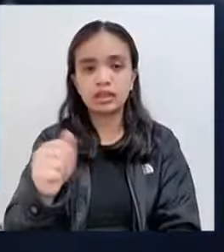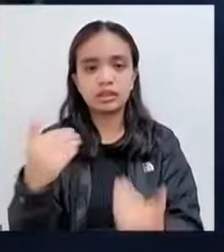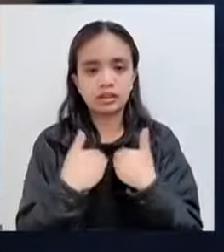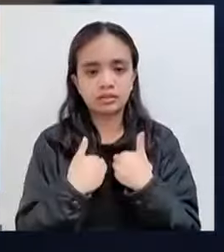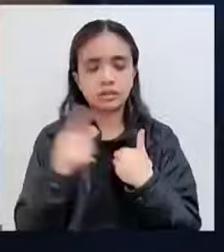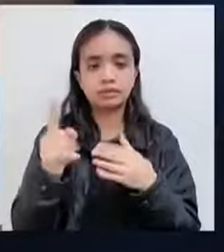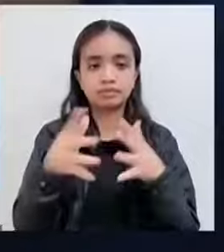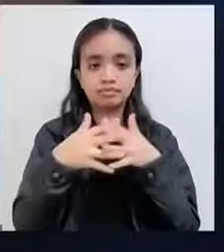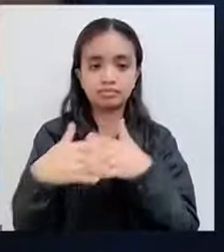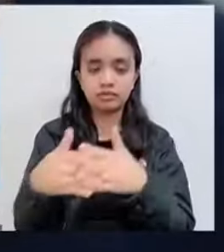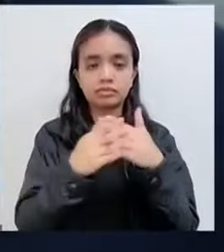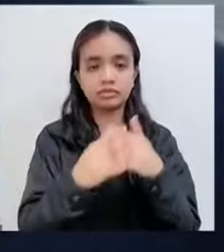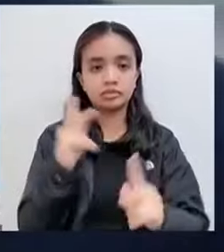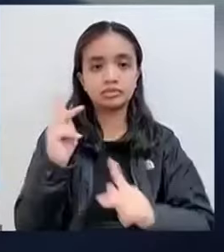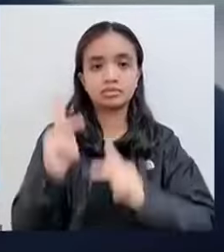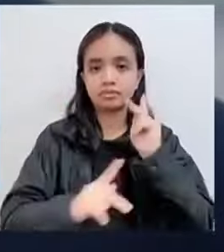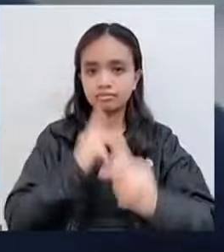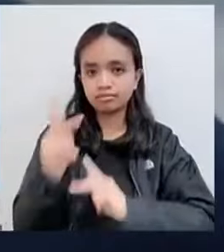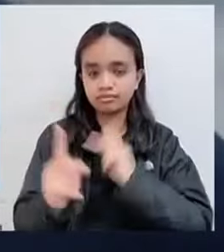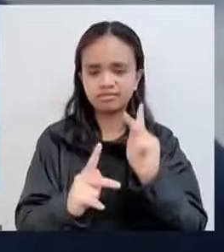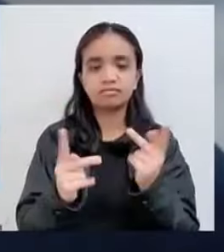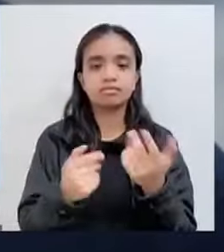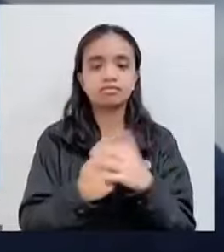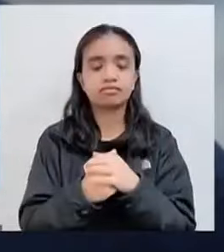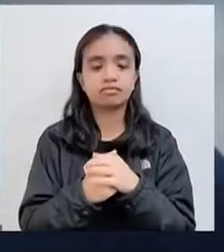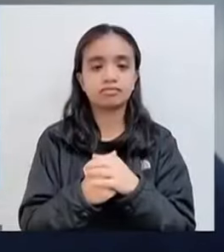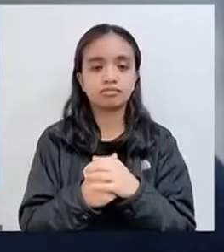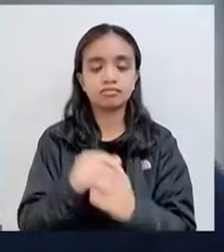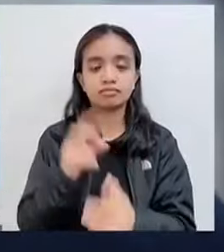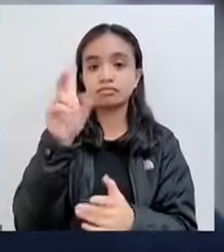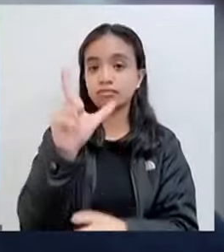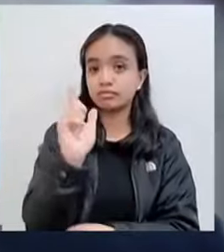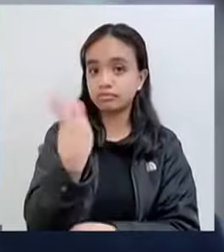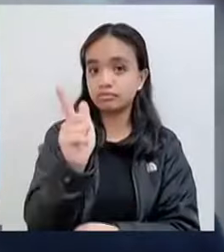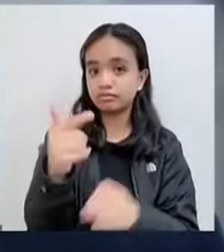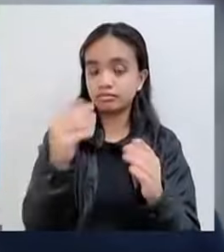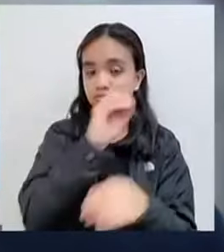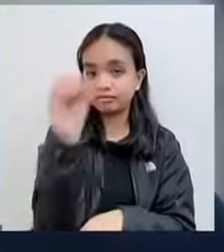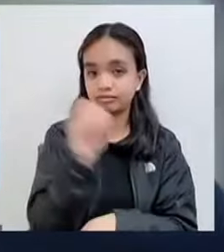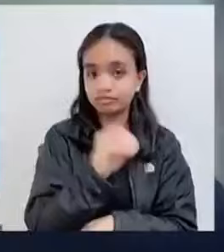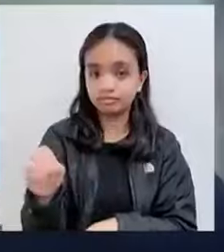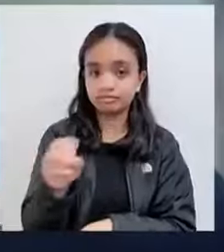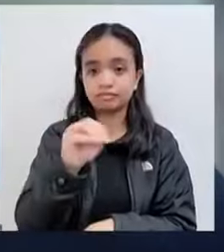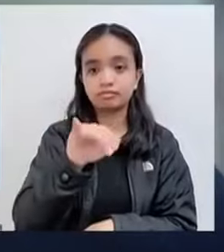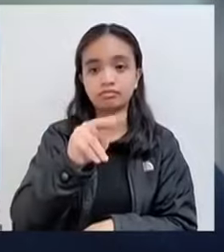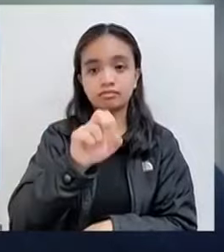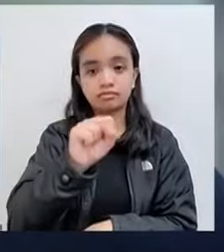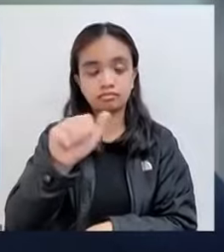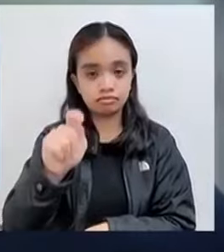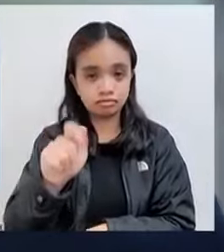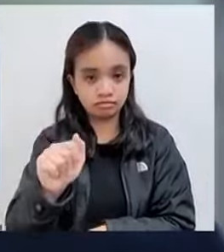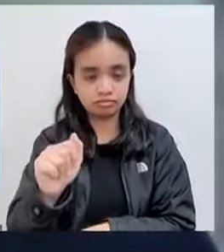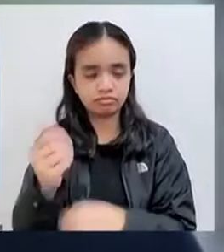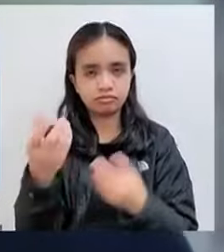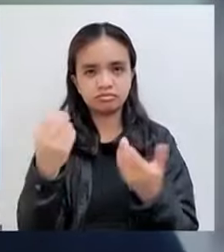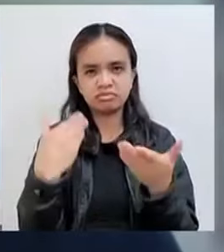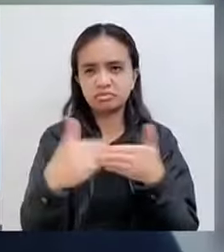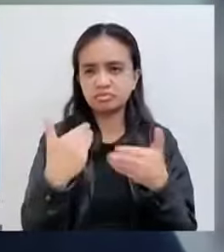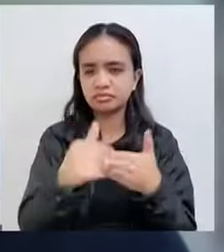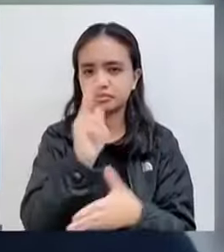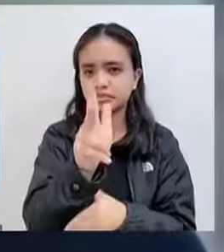that's predominantly Muslim. 20% in Minnesota in the Democratic primary, or almost 34,000